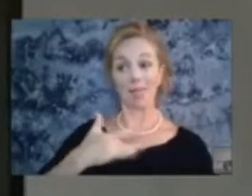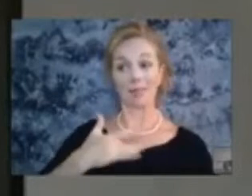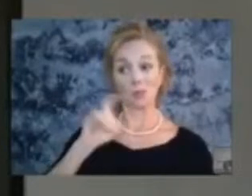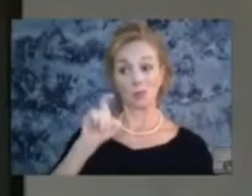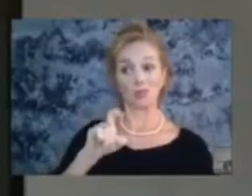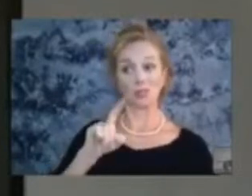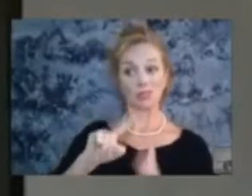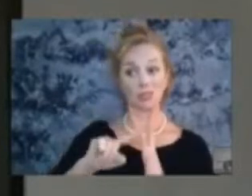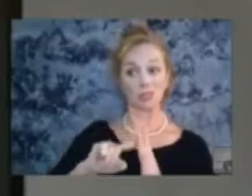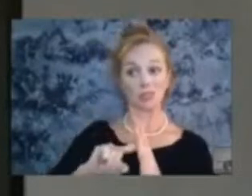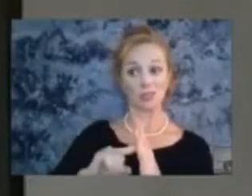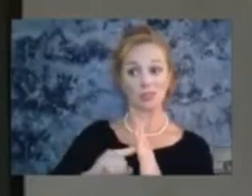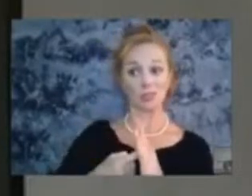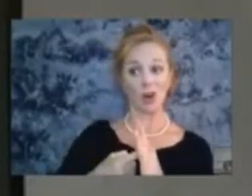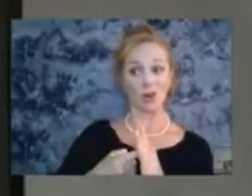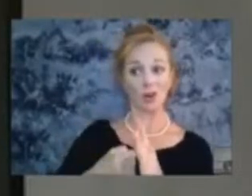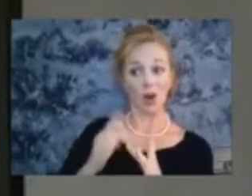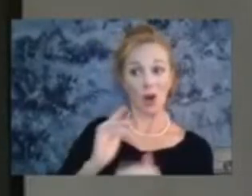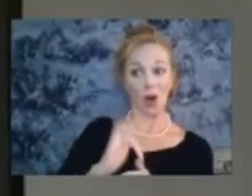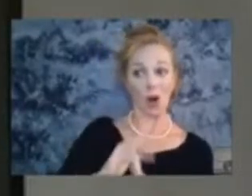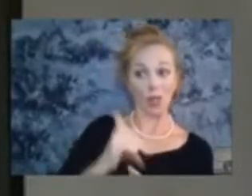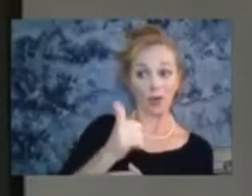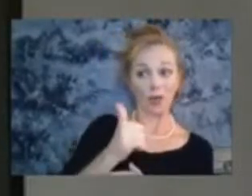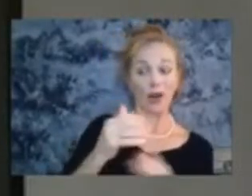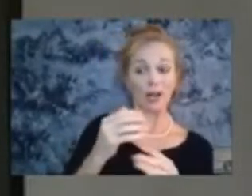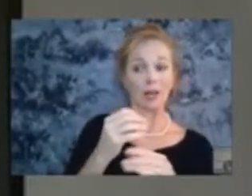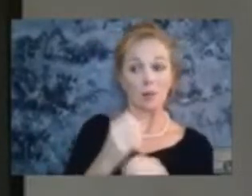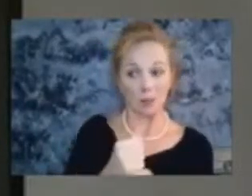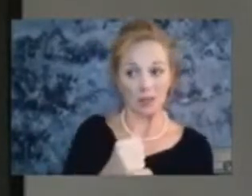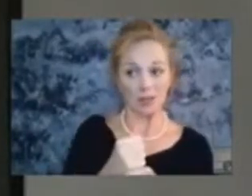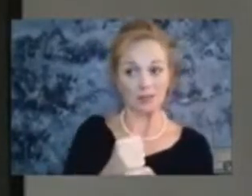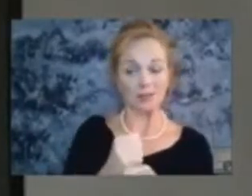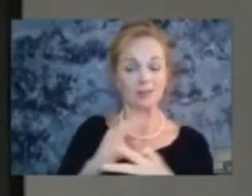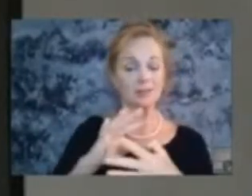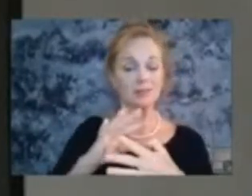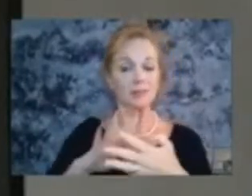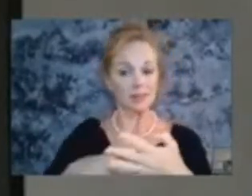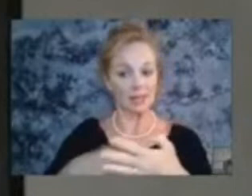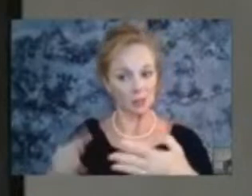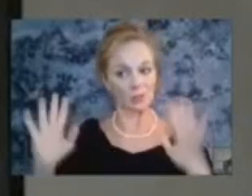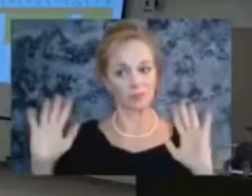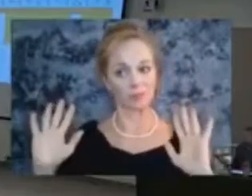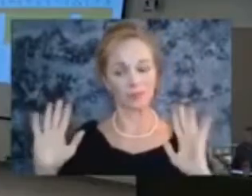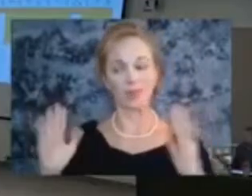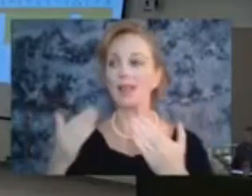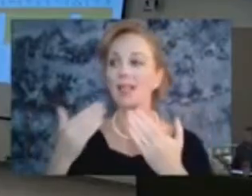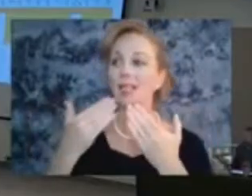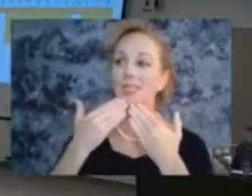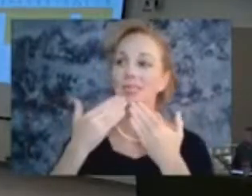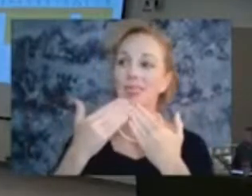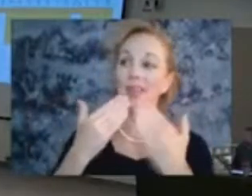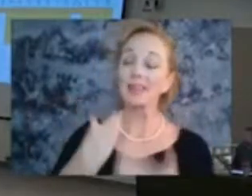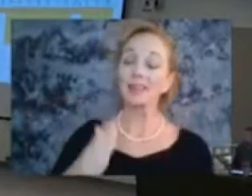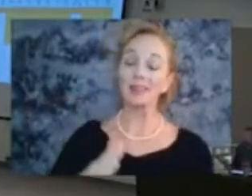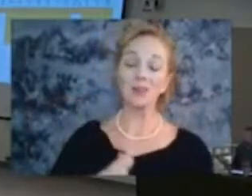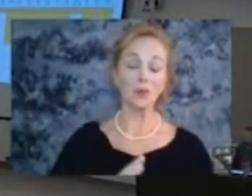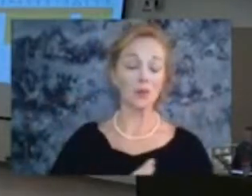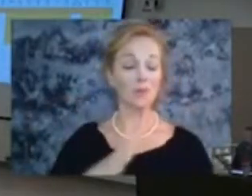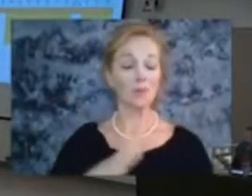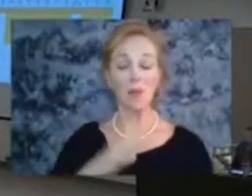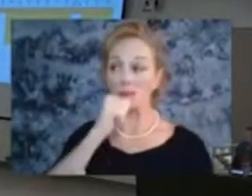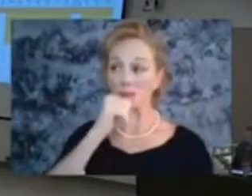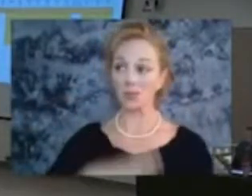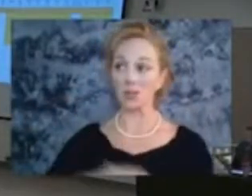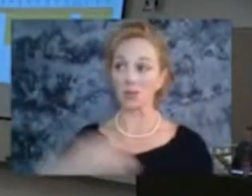and compress the schedule. So I thank you, Madam Chair, for letting me speak. Thank you, Ms. Marshall. Ms. De La Hara? Thank you,